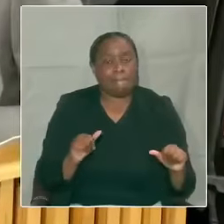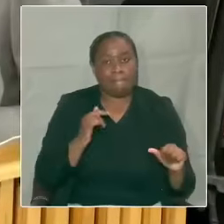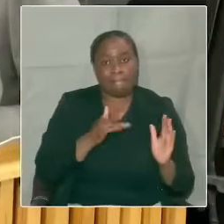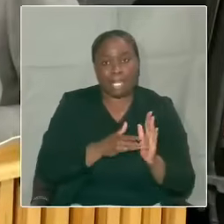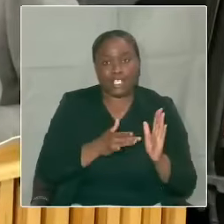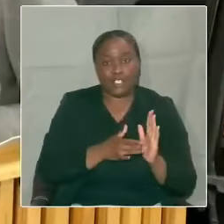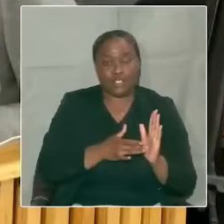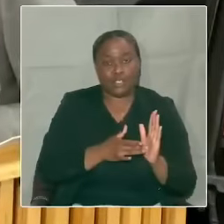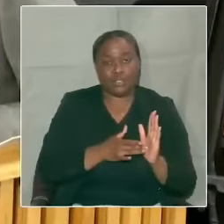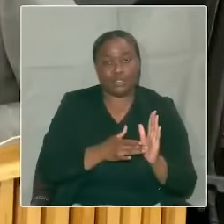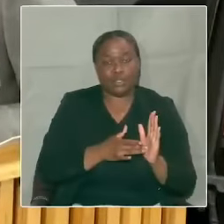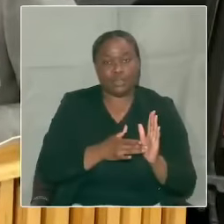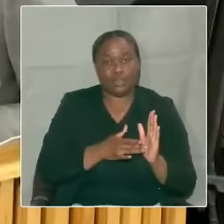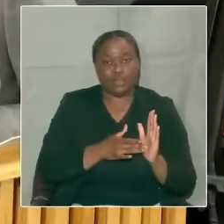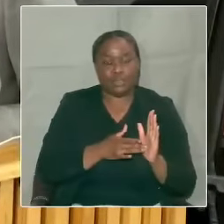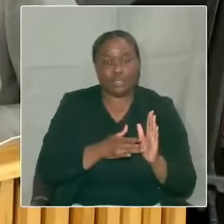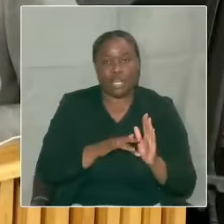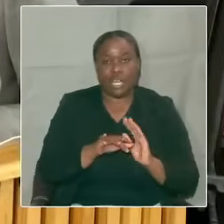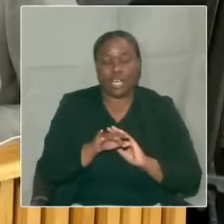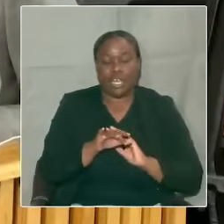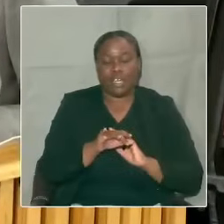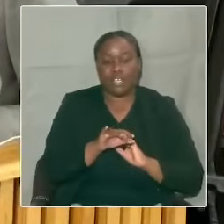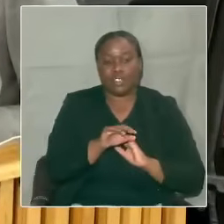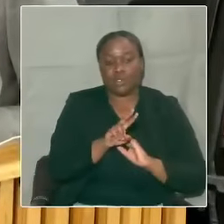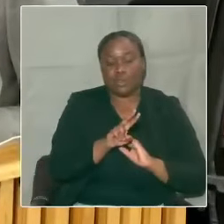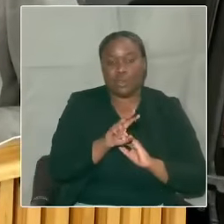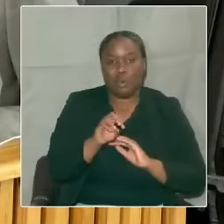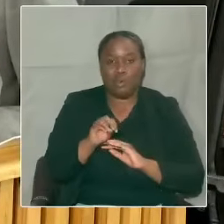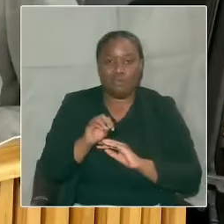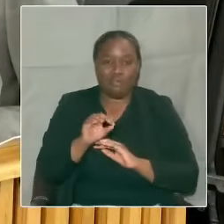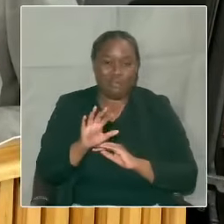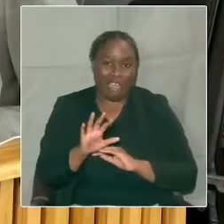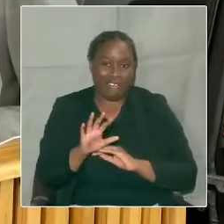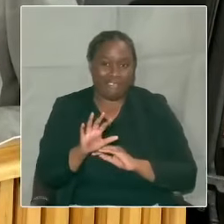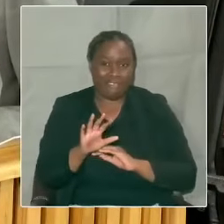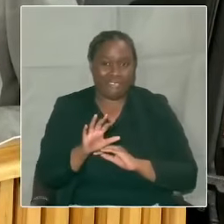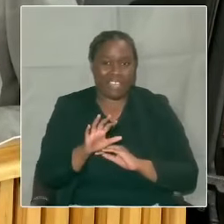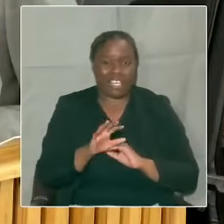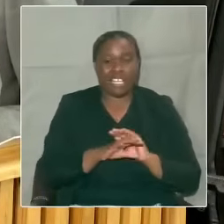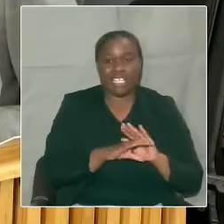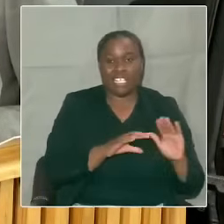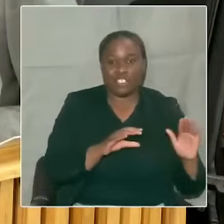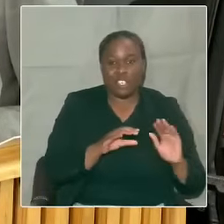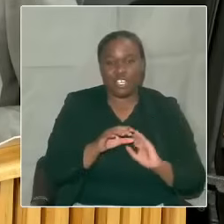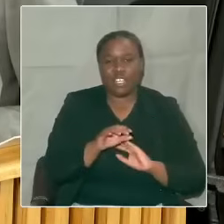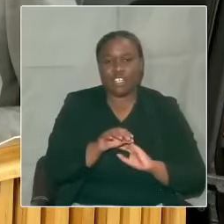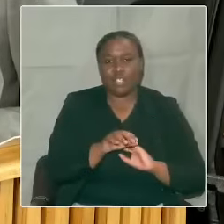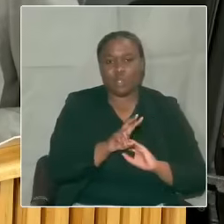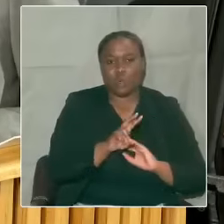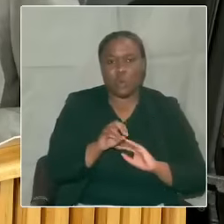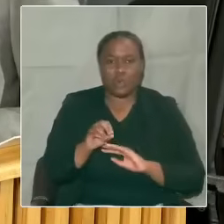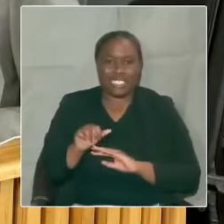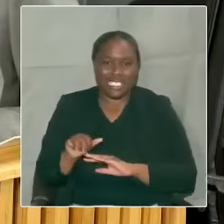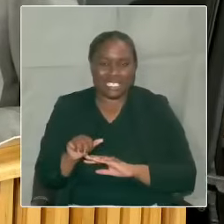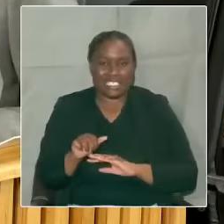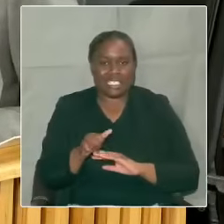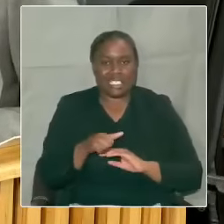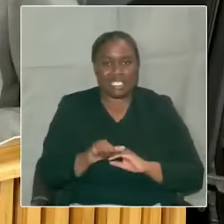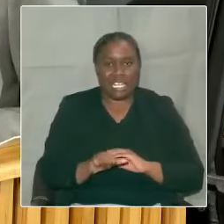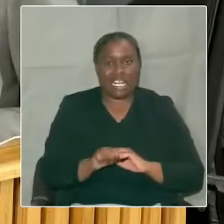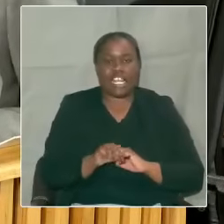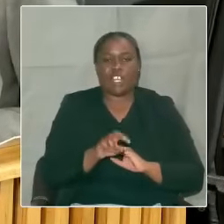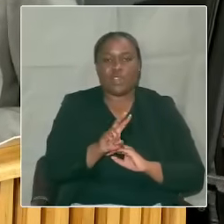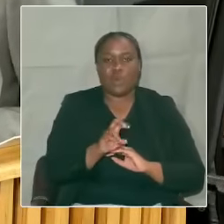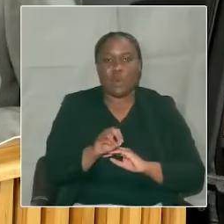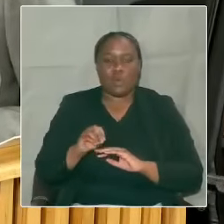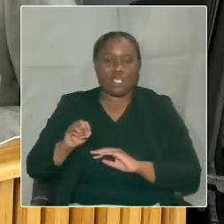refer to sections 205, section 206, and section 207 of the Constitution, which